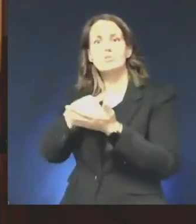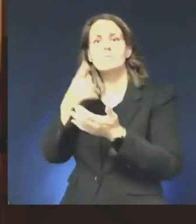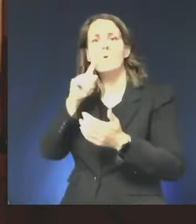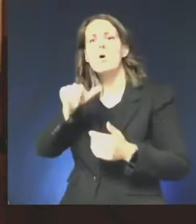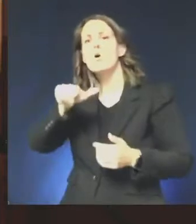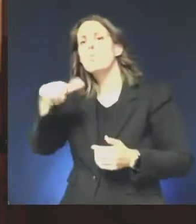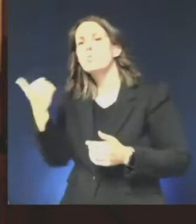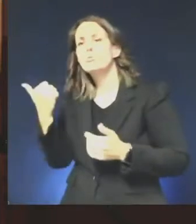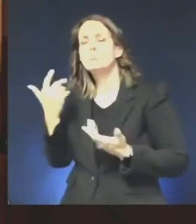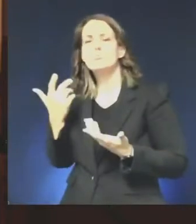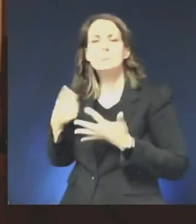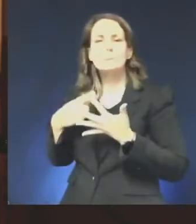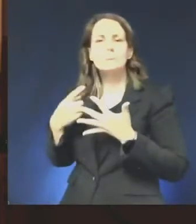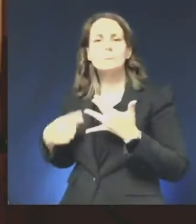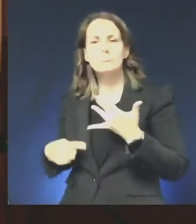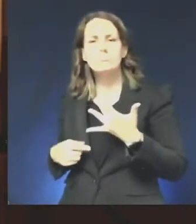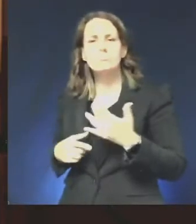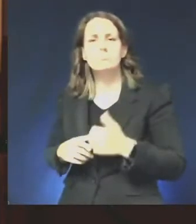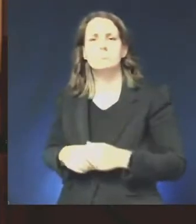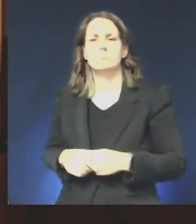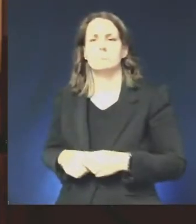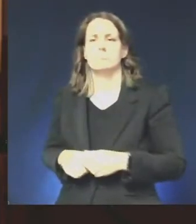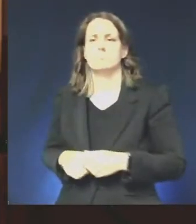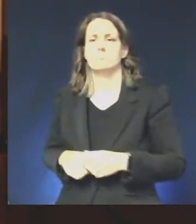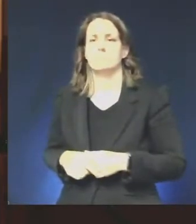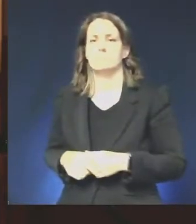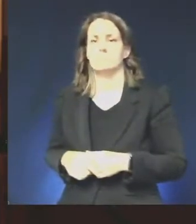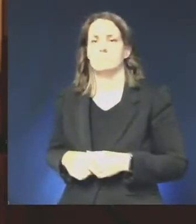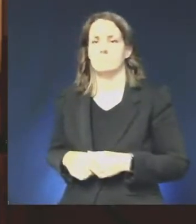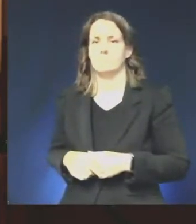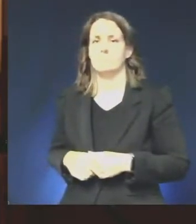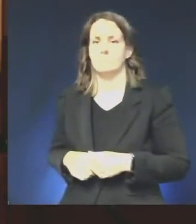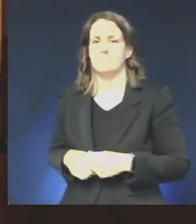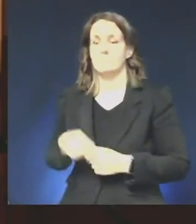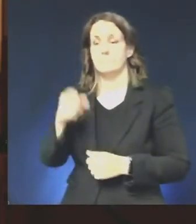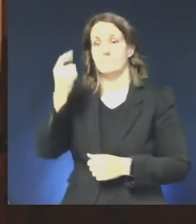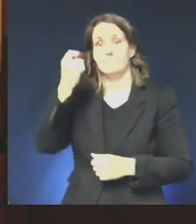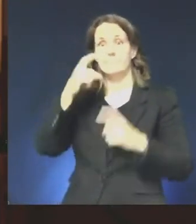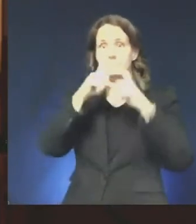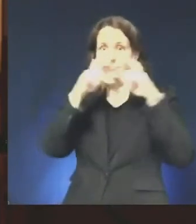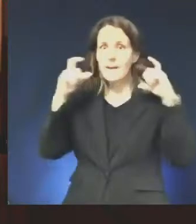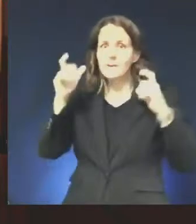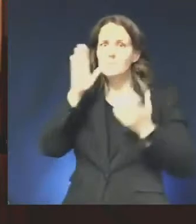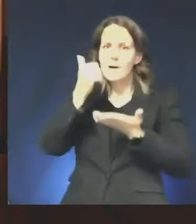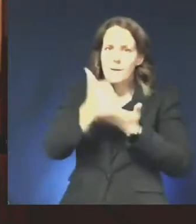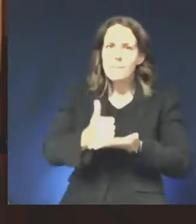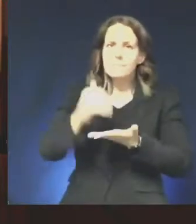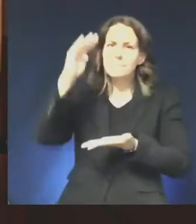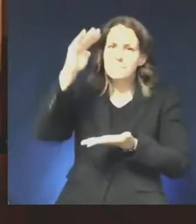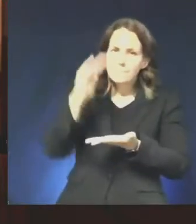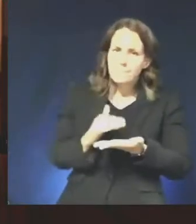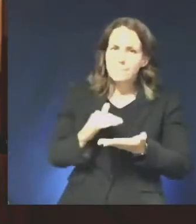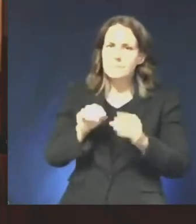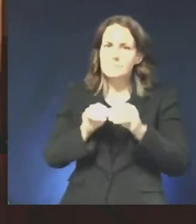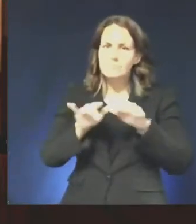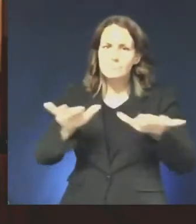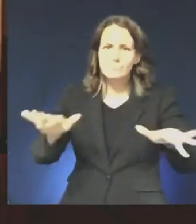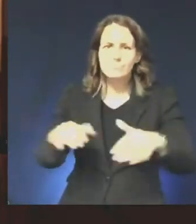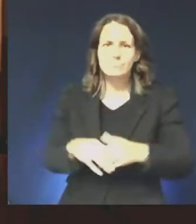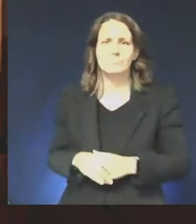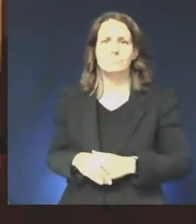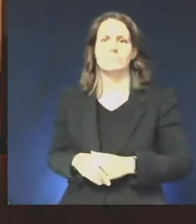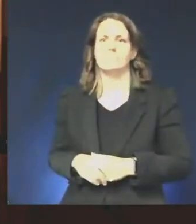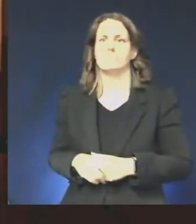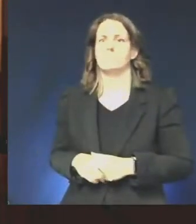we preserve access to our healthcare system for kids to get their vaccines, for other emergencies. That is